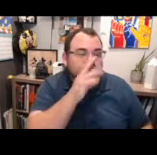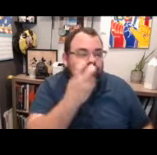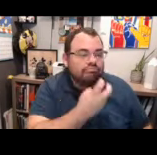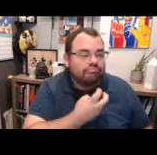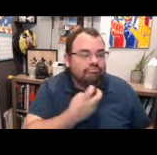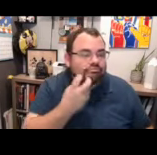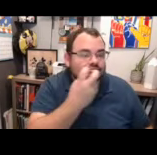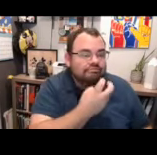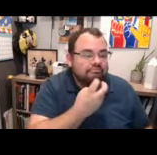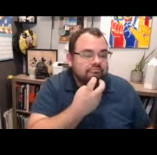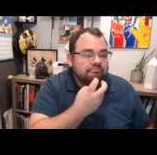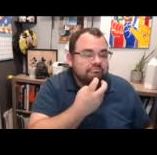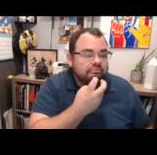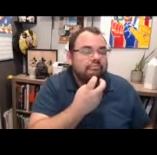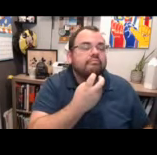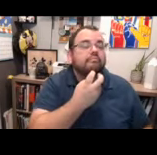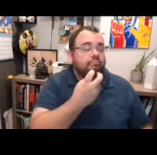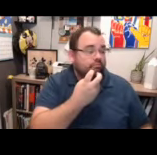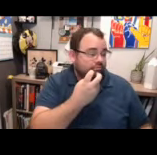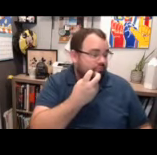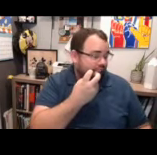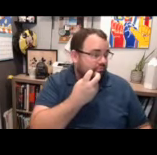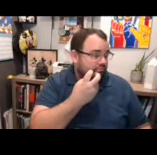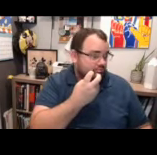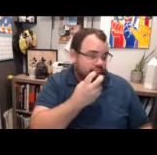signing whatsoever, and just focus solely on speech.